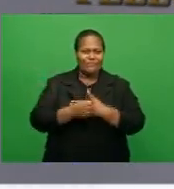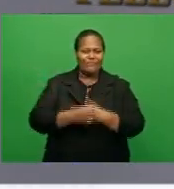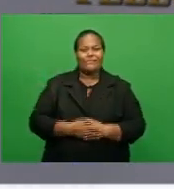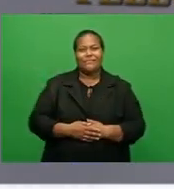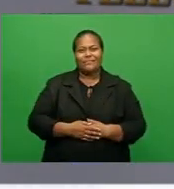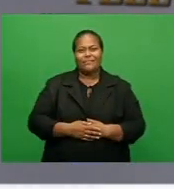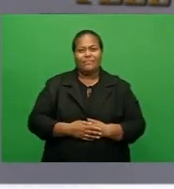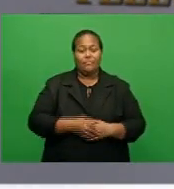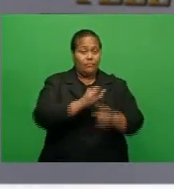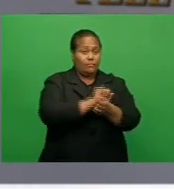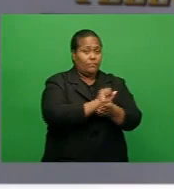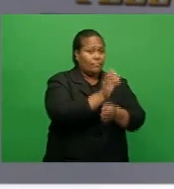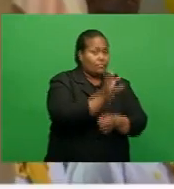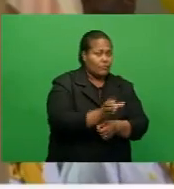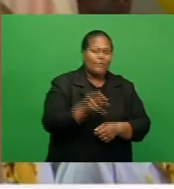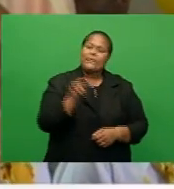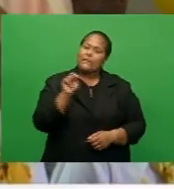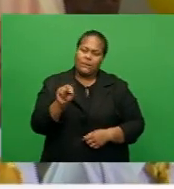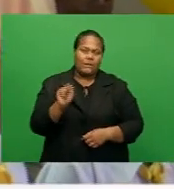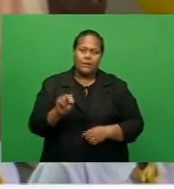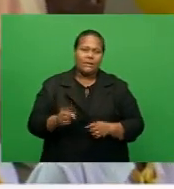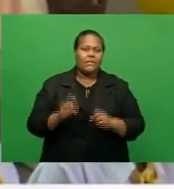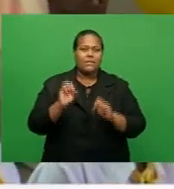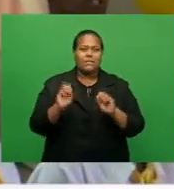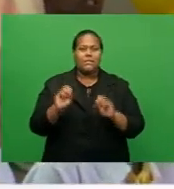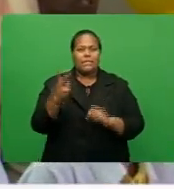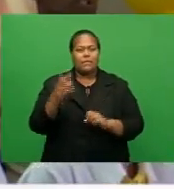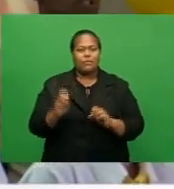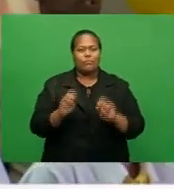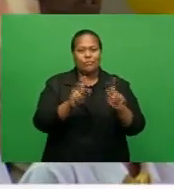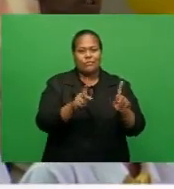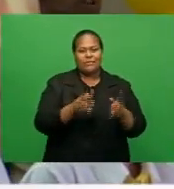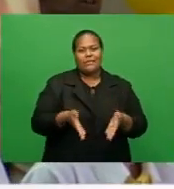And offenders need to be given second chance.